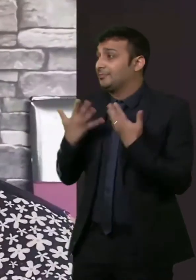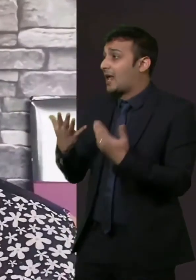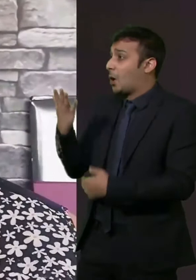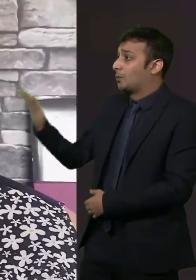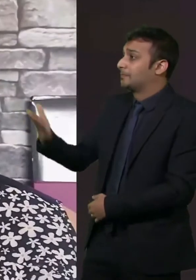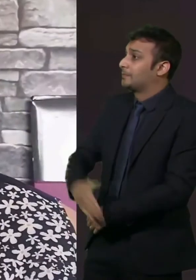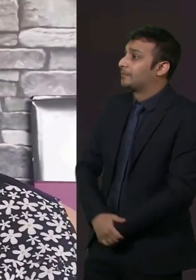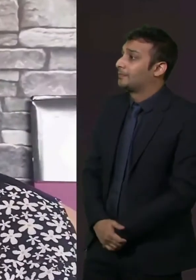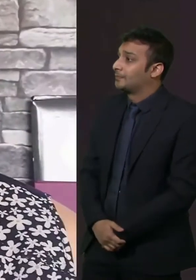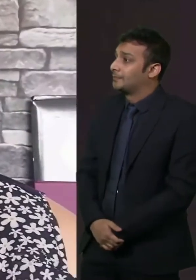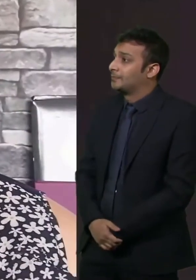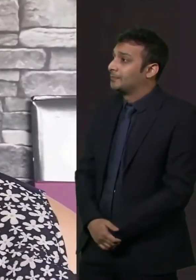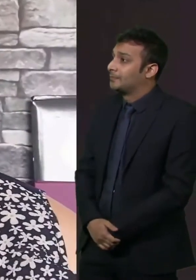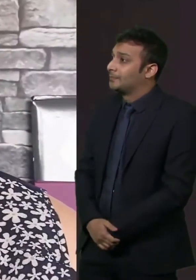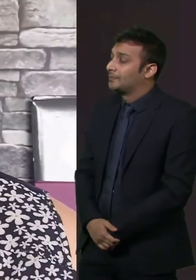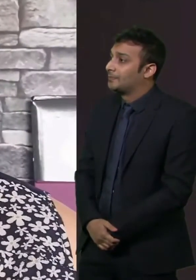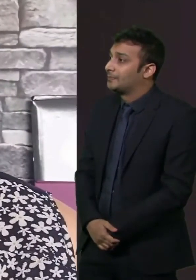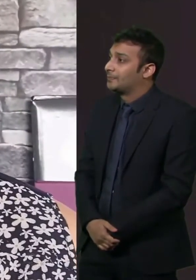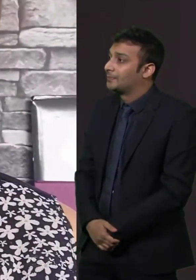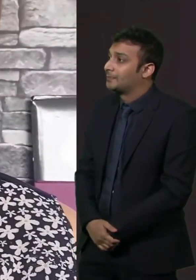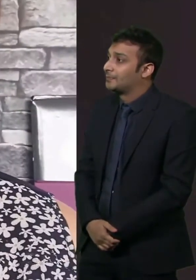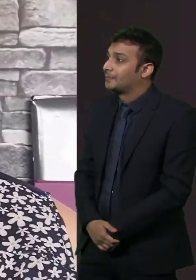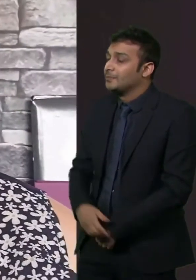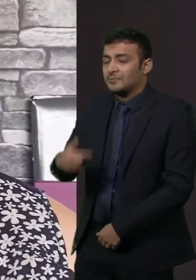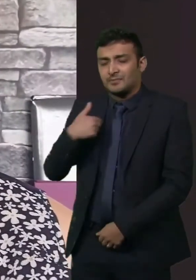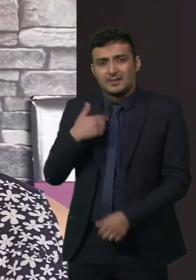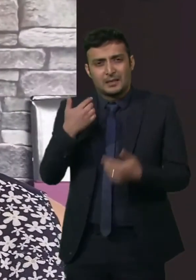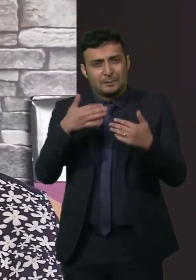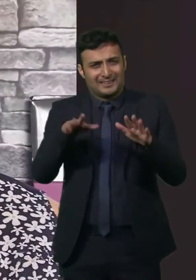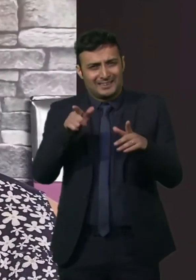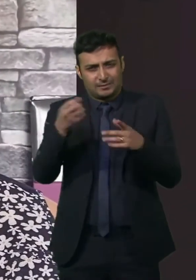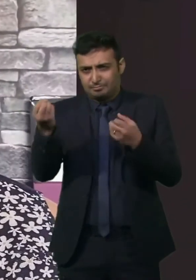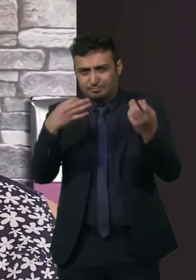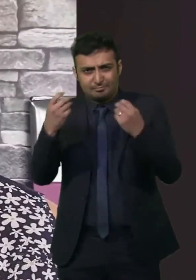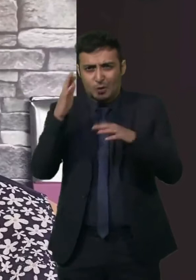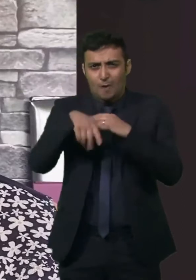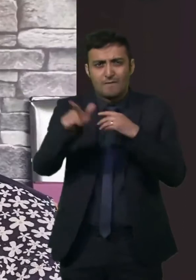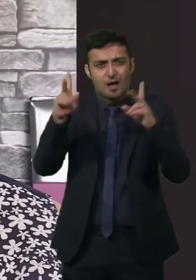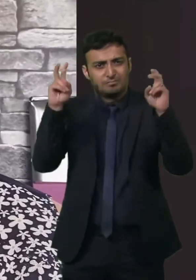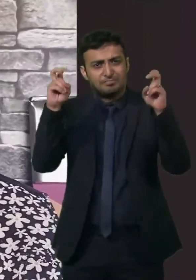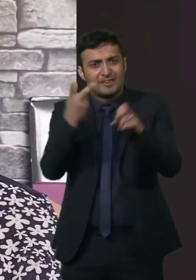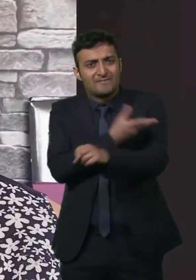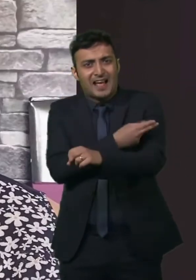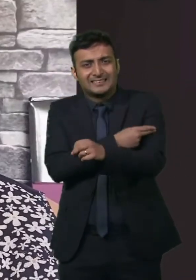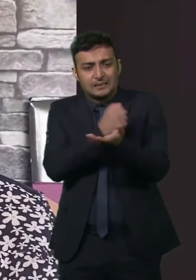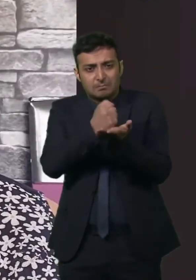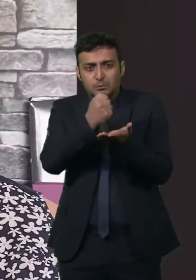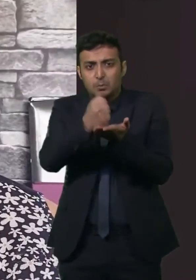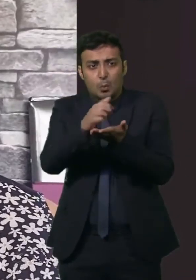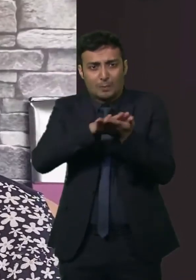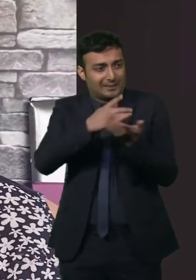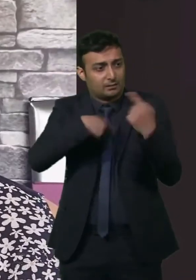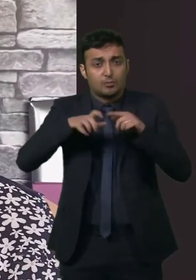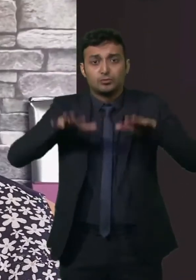about vaccine passports to allow British tourists to travel again, but I'm just wondering how this is going to work for under 16s. I can imagine this is a question on a